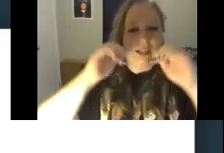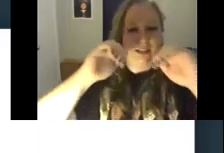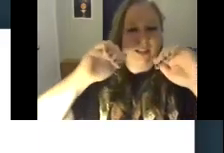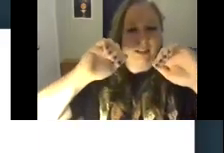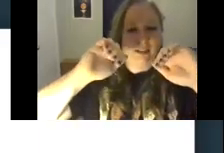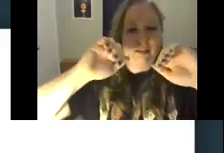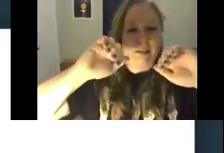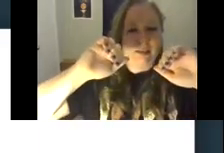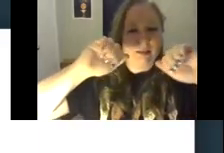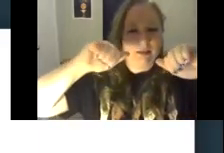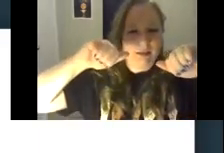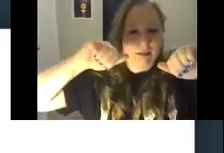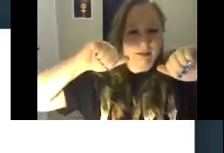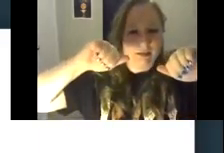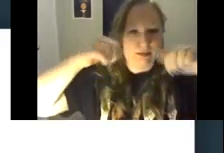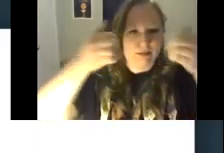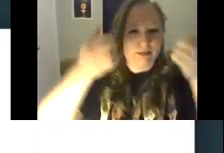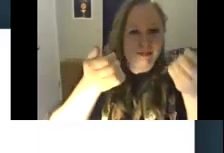It's